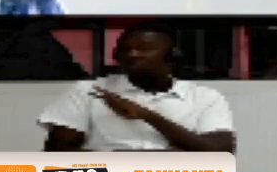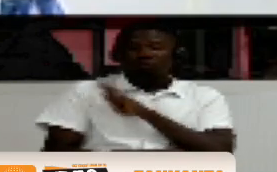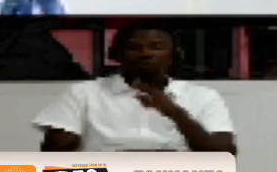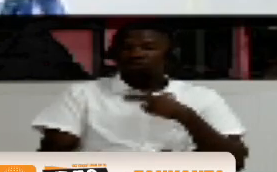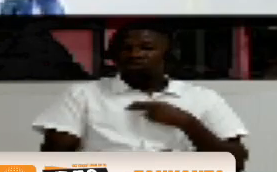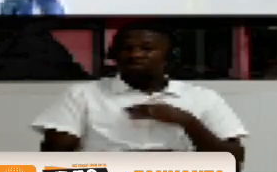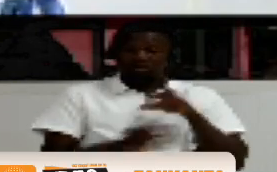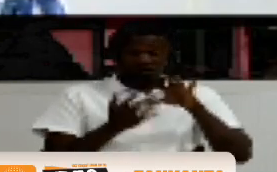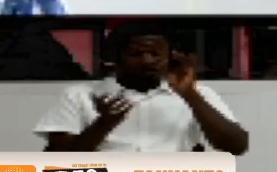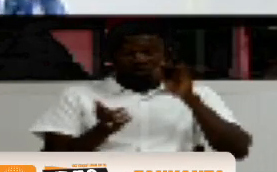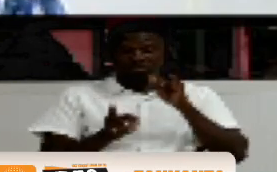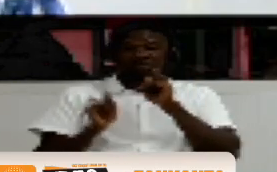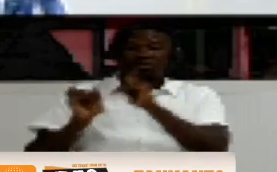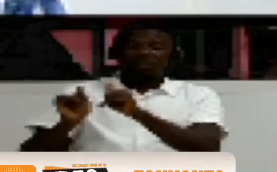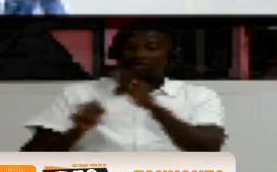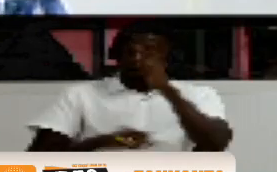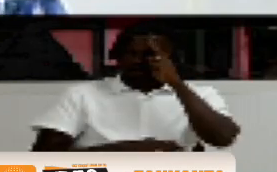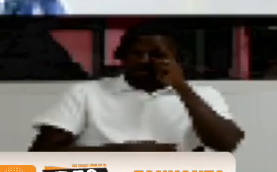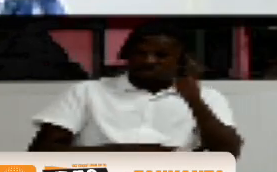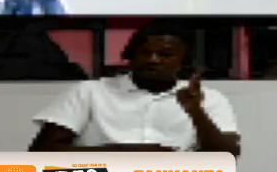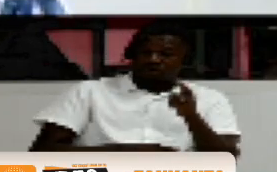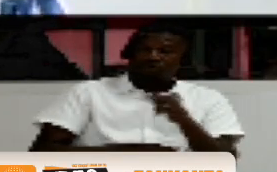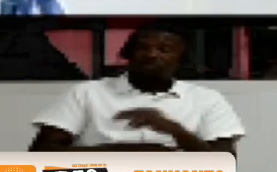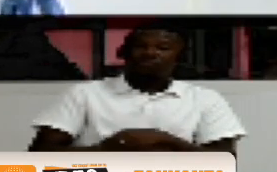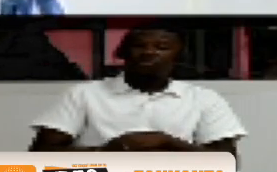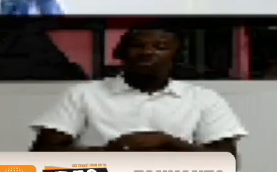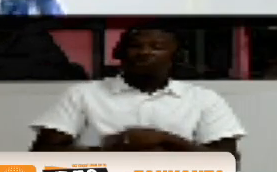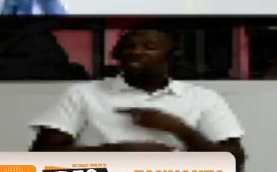staying at home. They tried